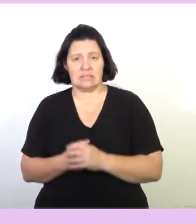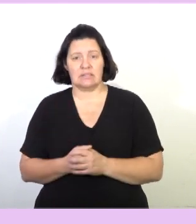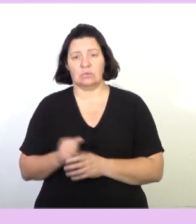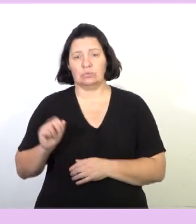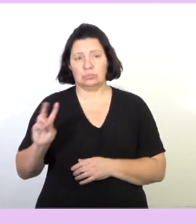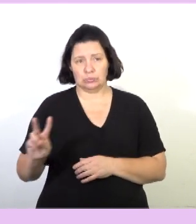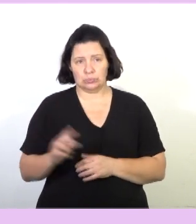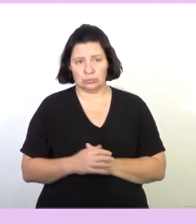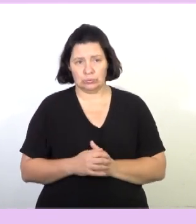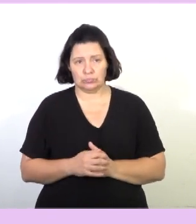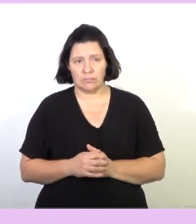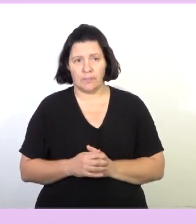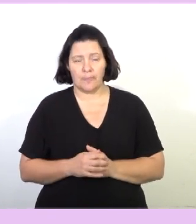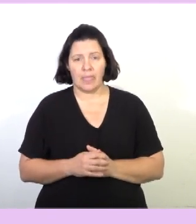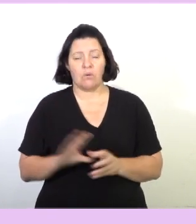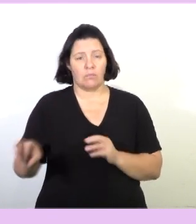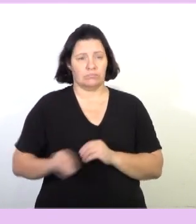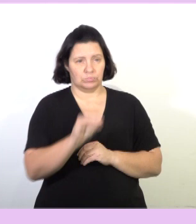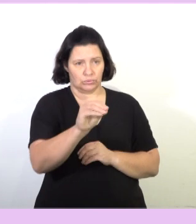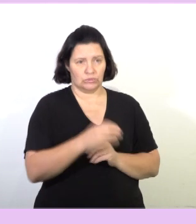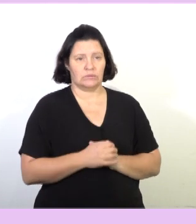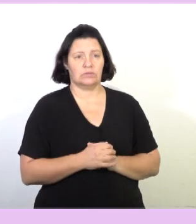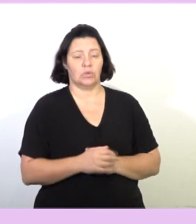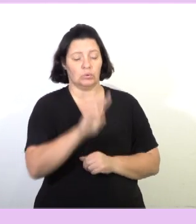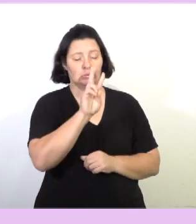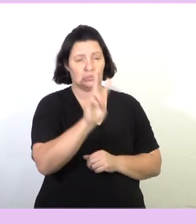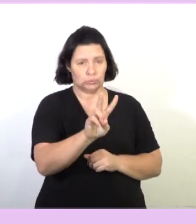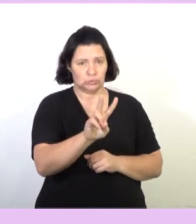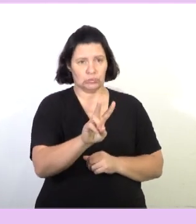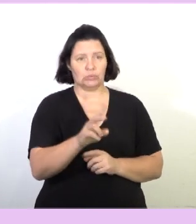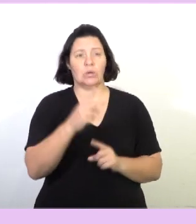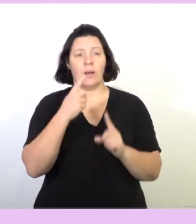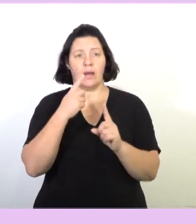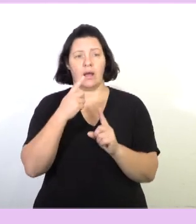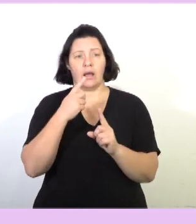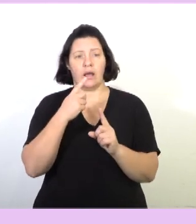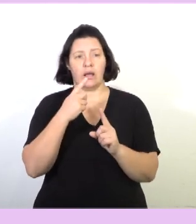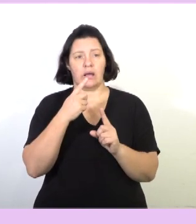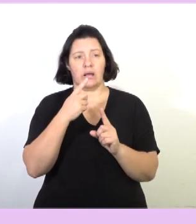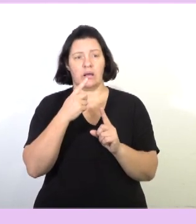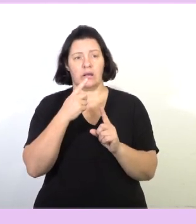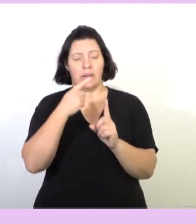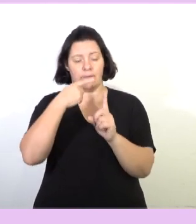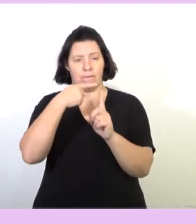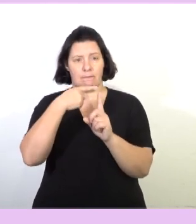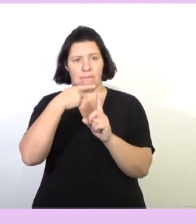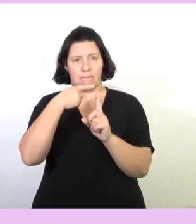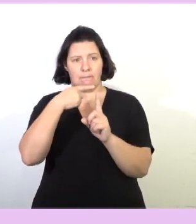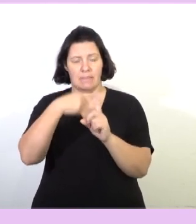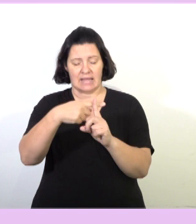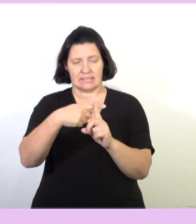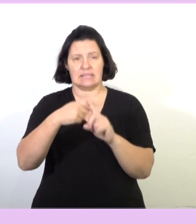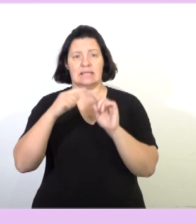multiply by 2. So let's substitute. We will then say 2 plus, we'll then